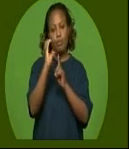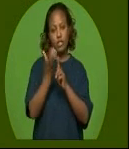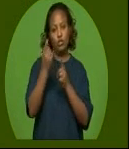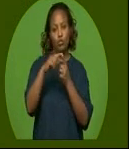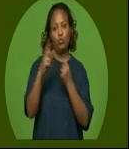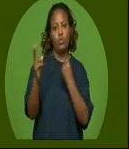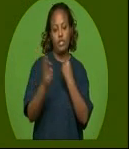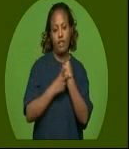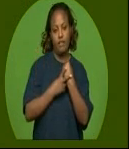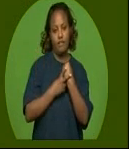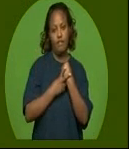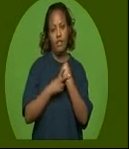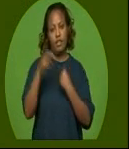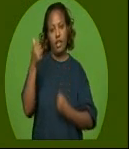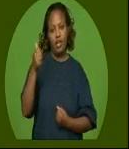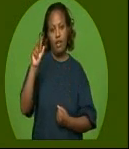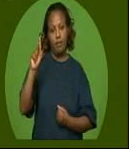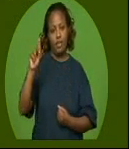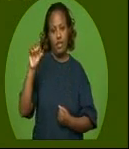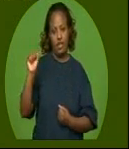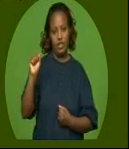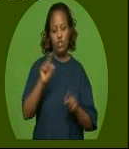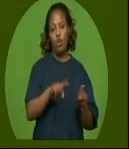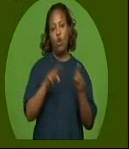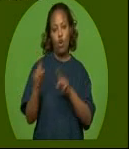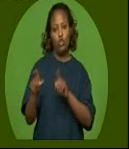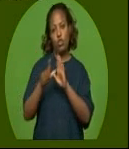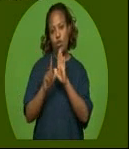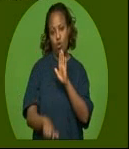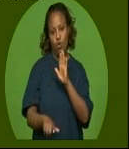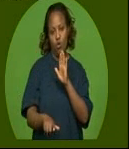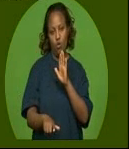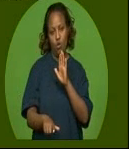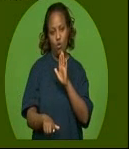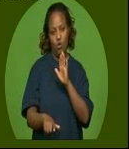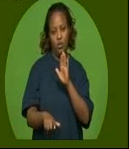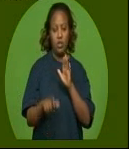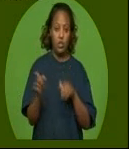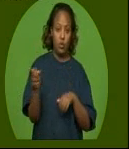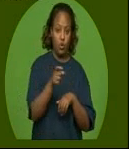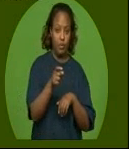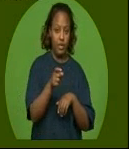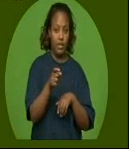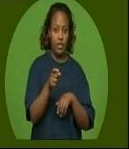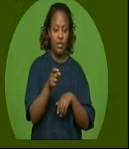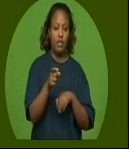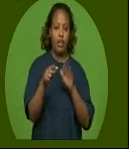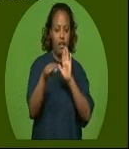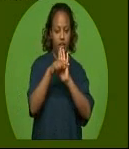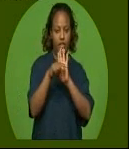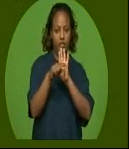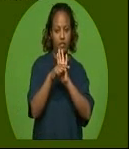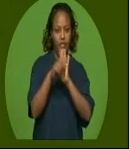average propensity to save, APS, is also low, and it could even